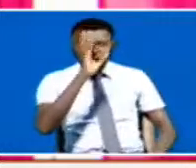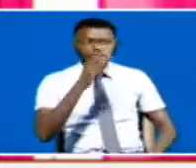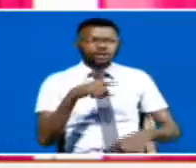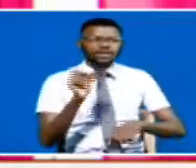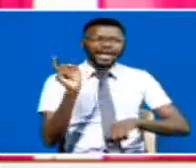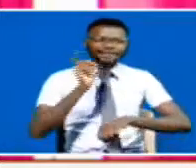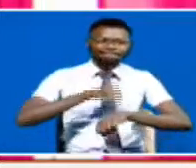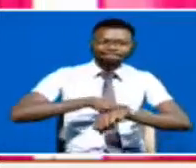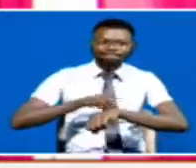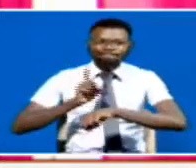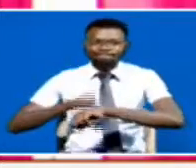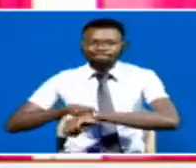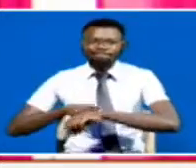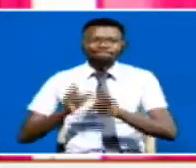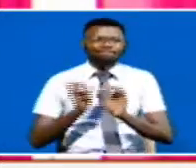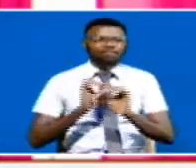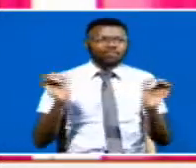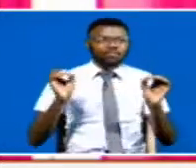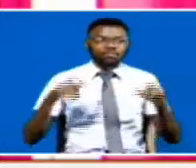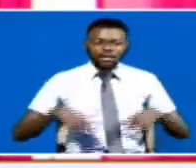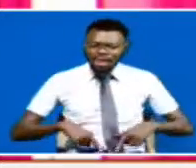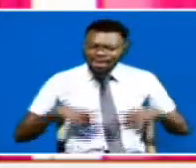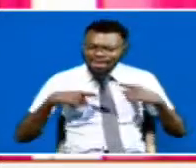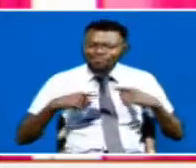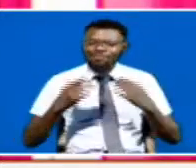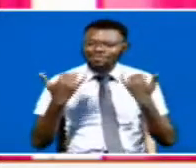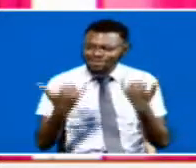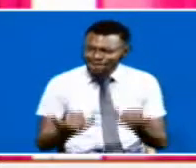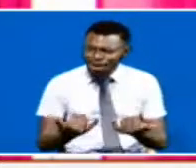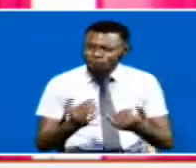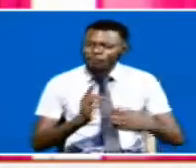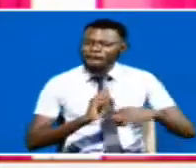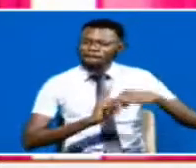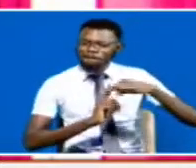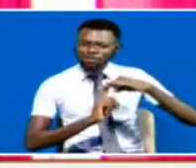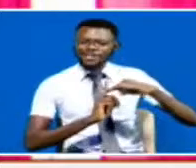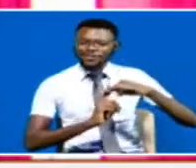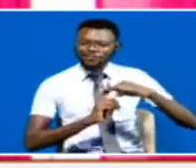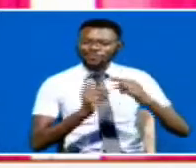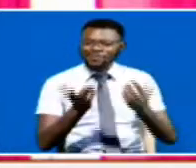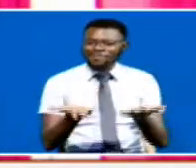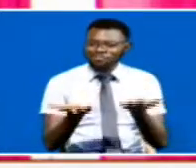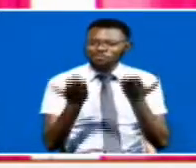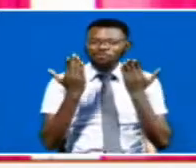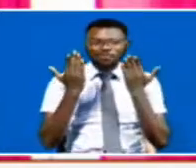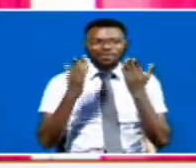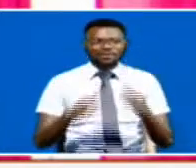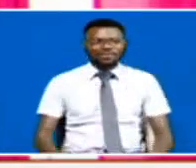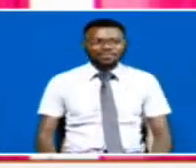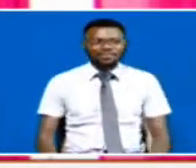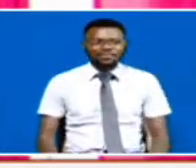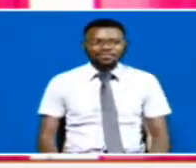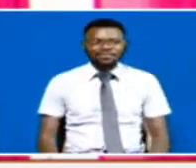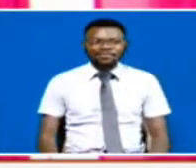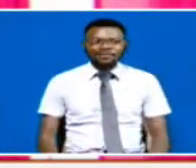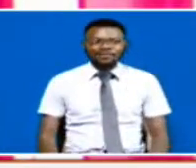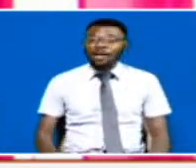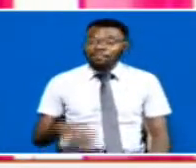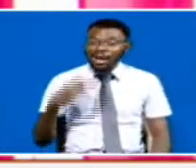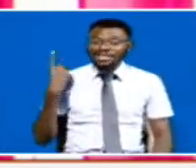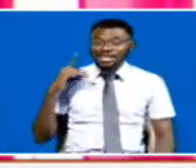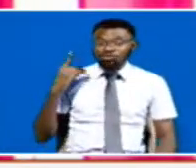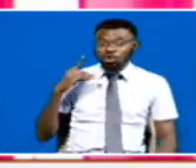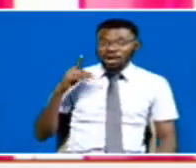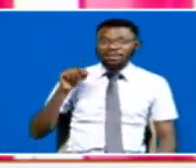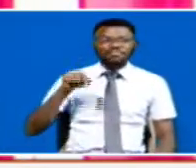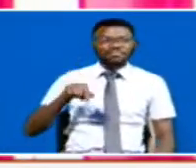their lifestyle in a replicate something very positive also can come out of Dandora.